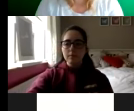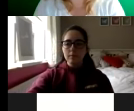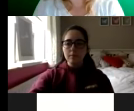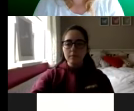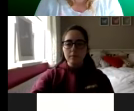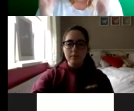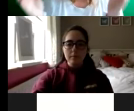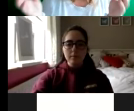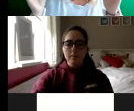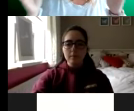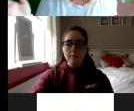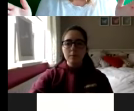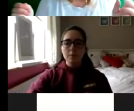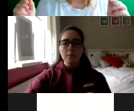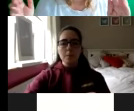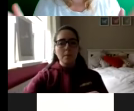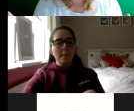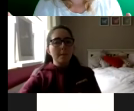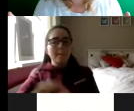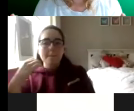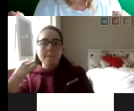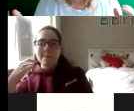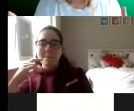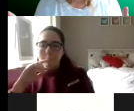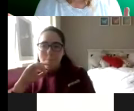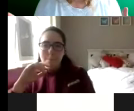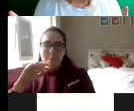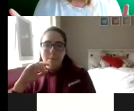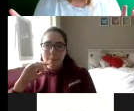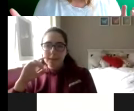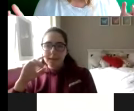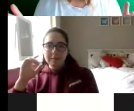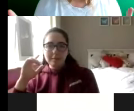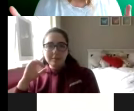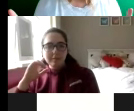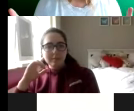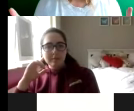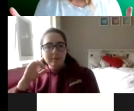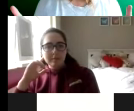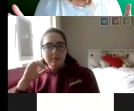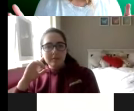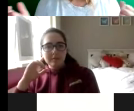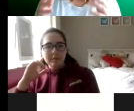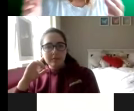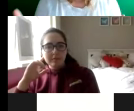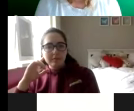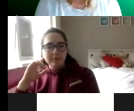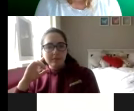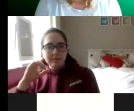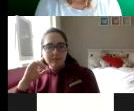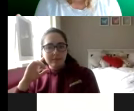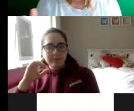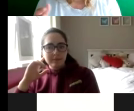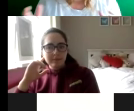COVID. But, you know, if I said to you, okay, it's a restaurant or it's a pub, you have an idea of what a pub is, of what happens